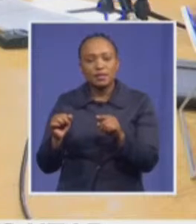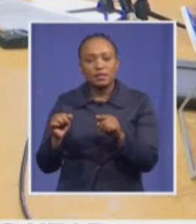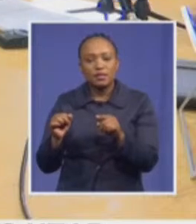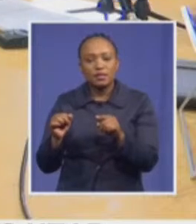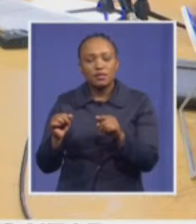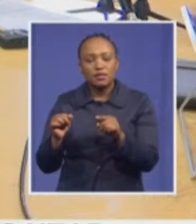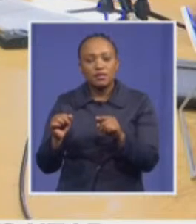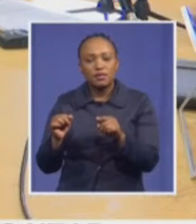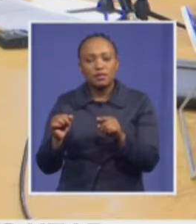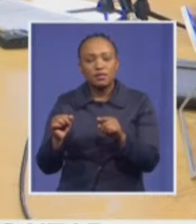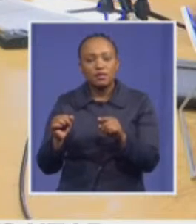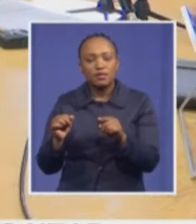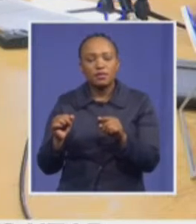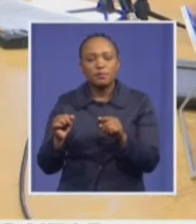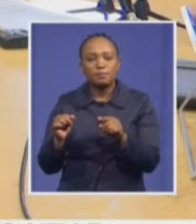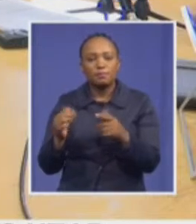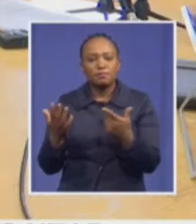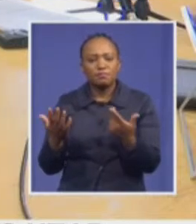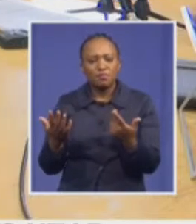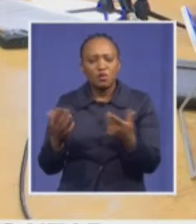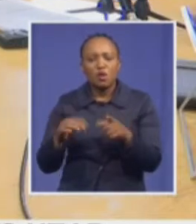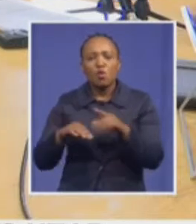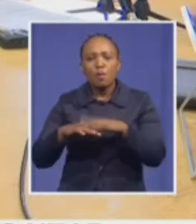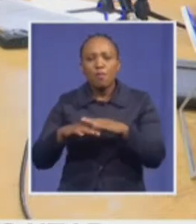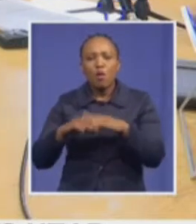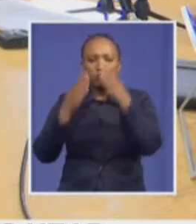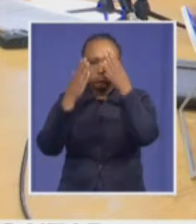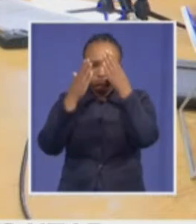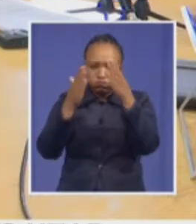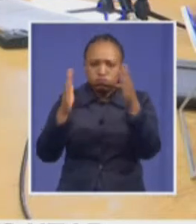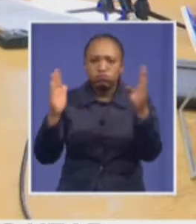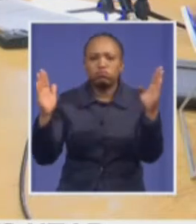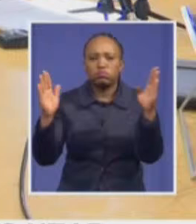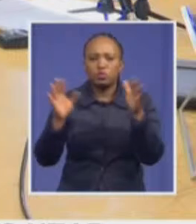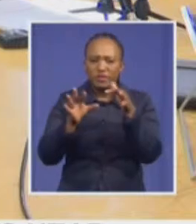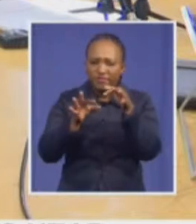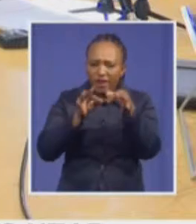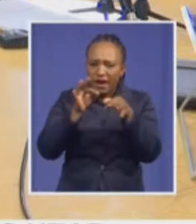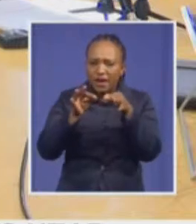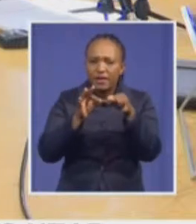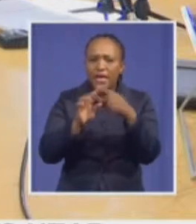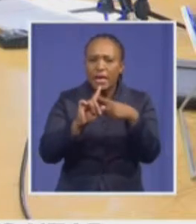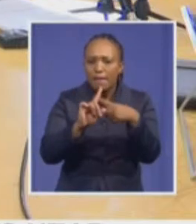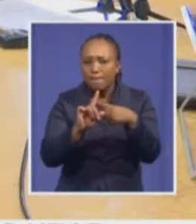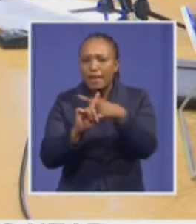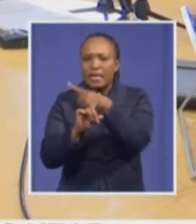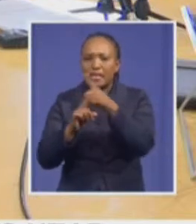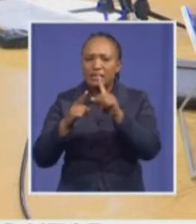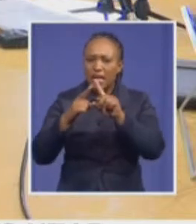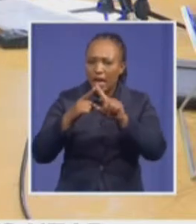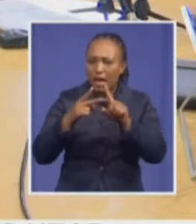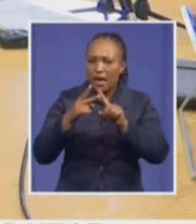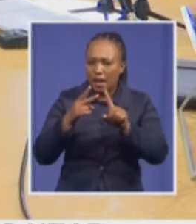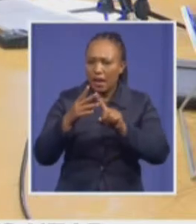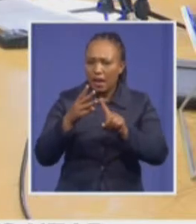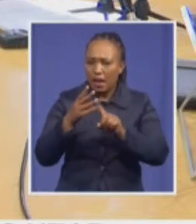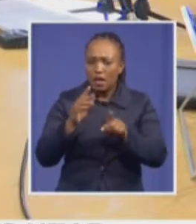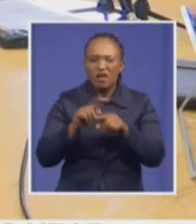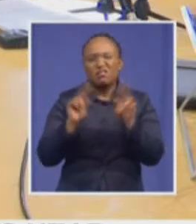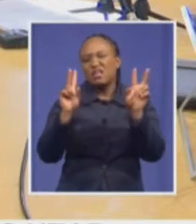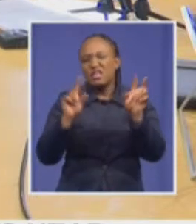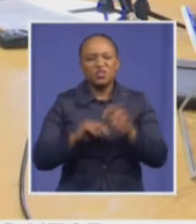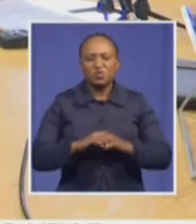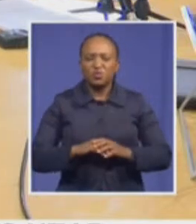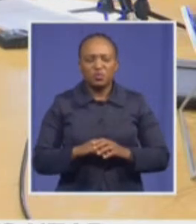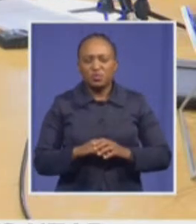more broadly defined than our duty. So all that, I don't think is an issue before. Yeah, so I've moved on from that. Yeah, so ultimately the action is